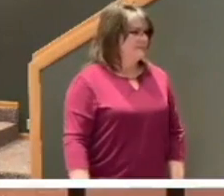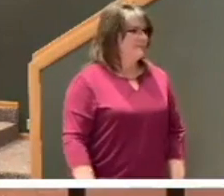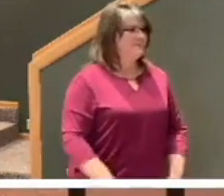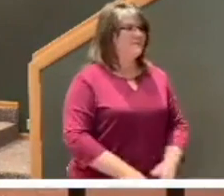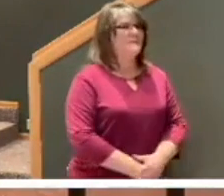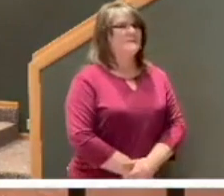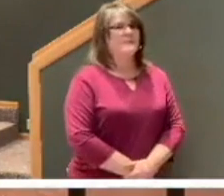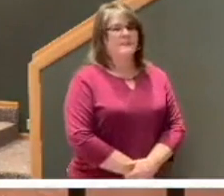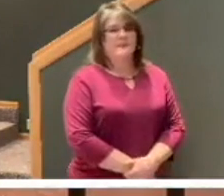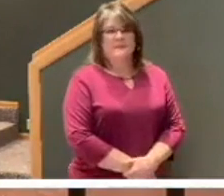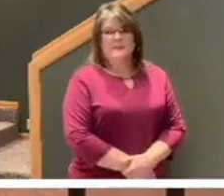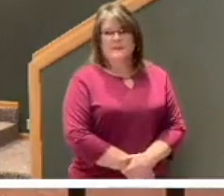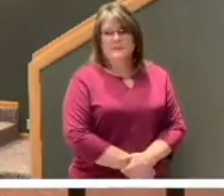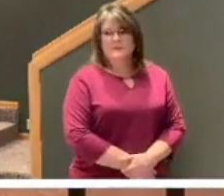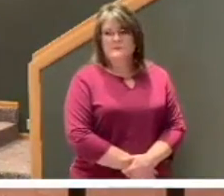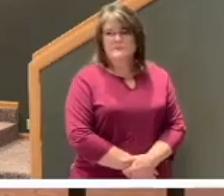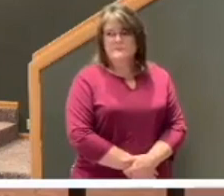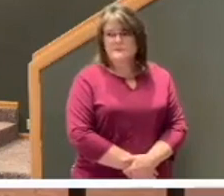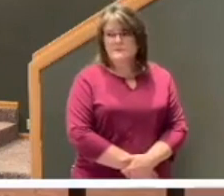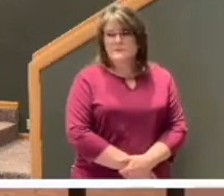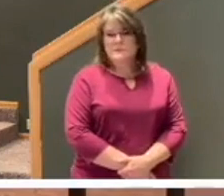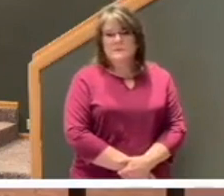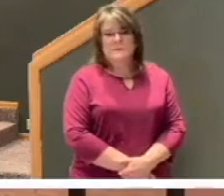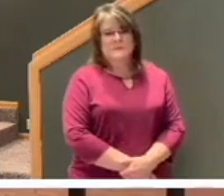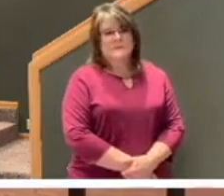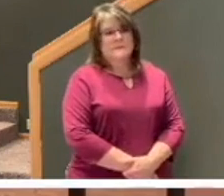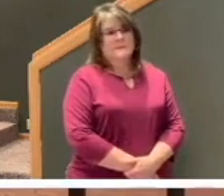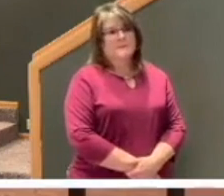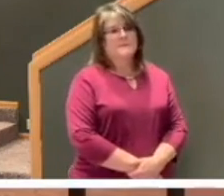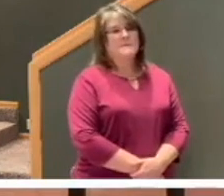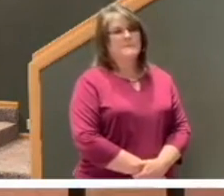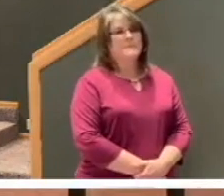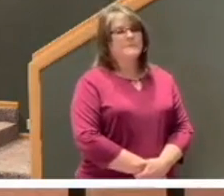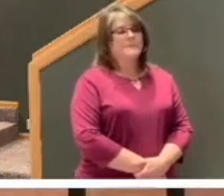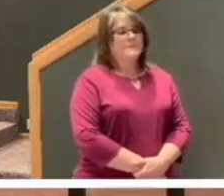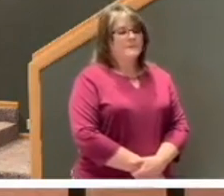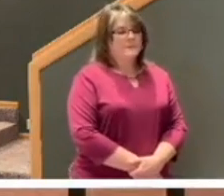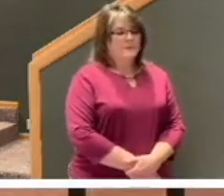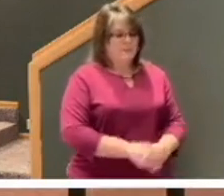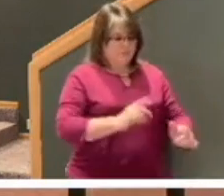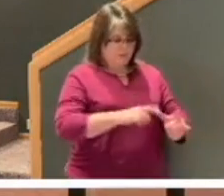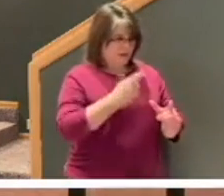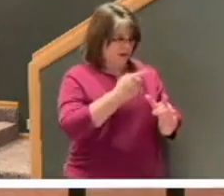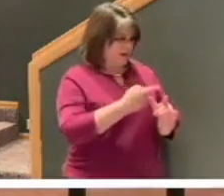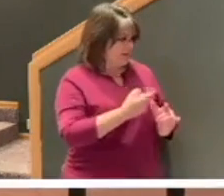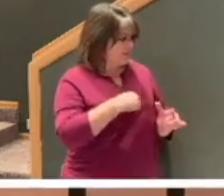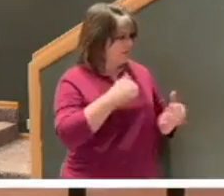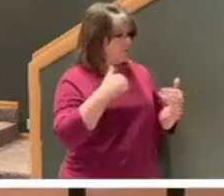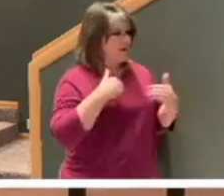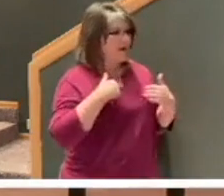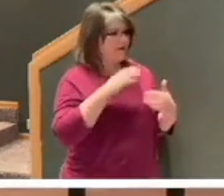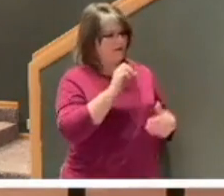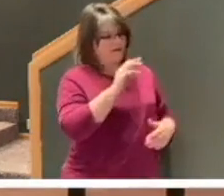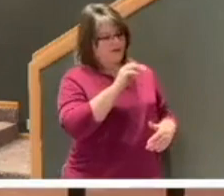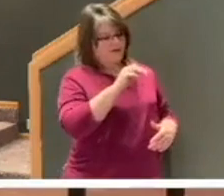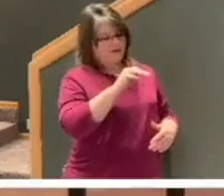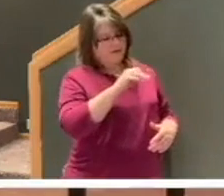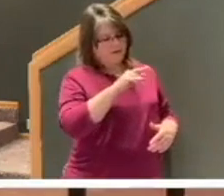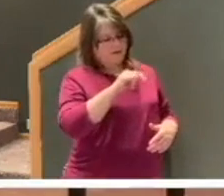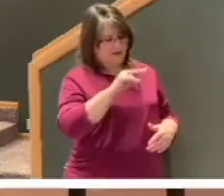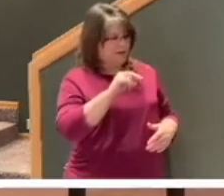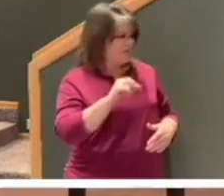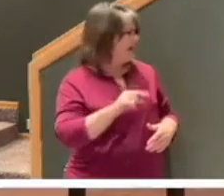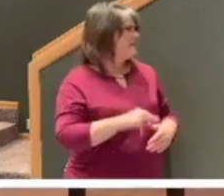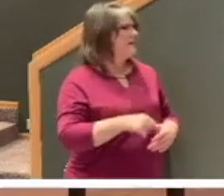And then we have companion, which is just a C word for